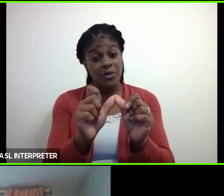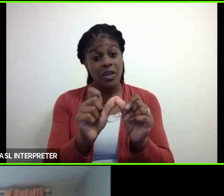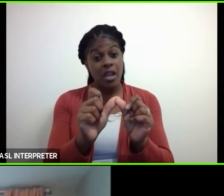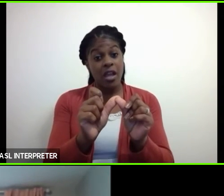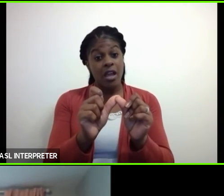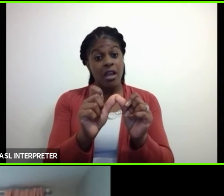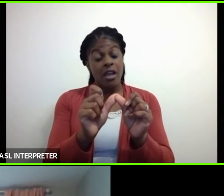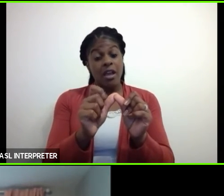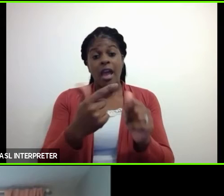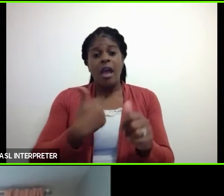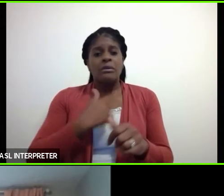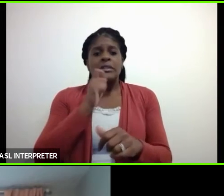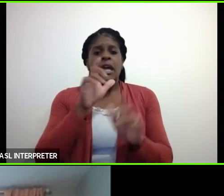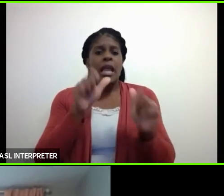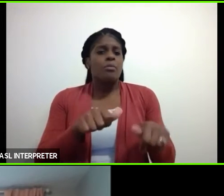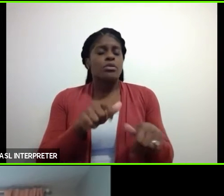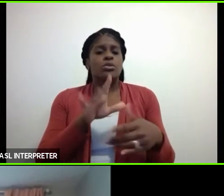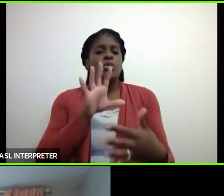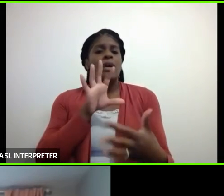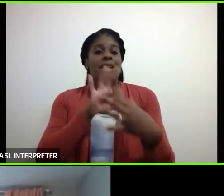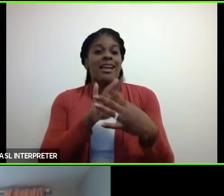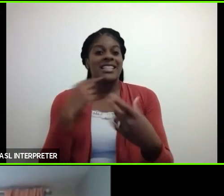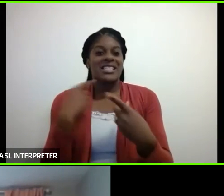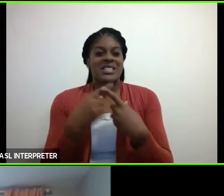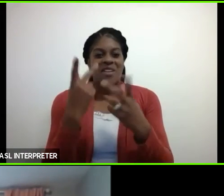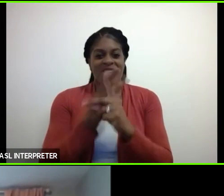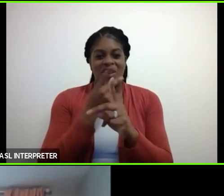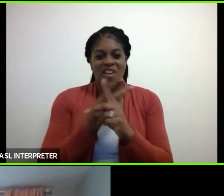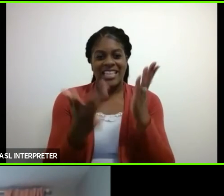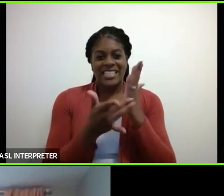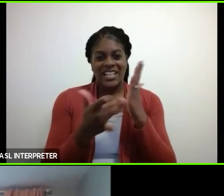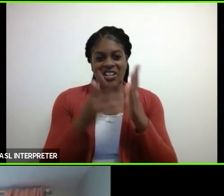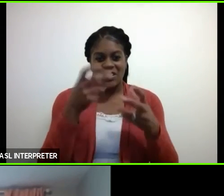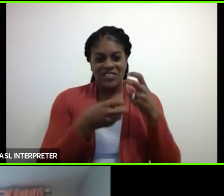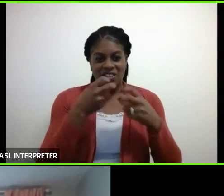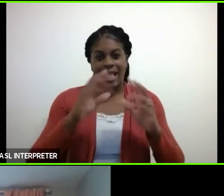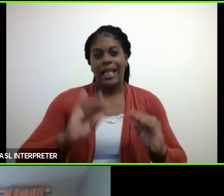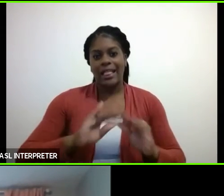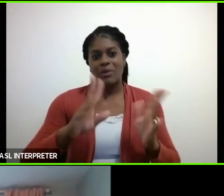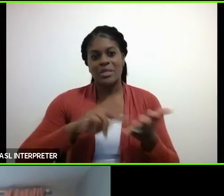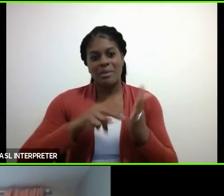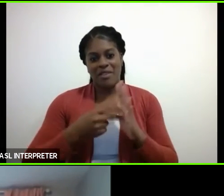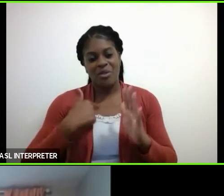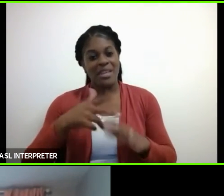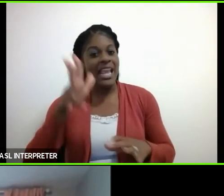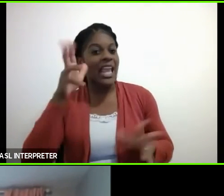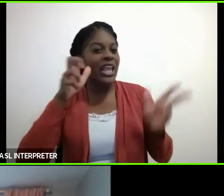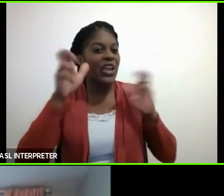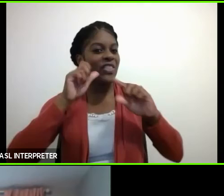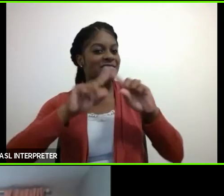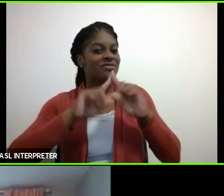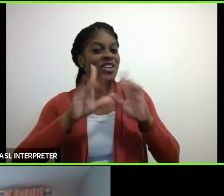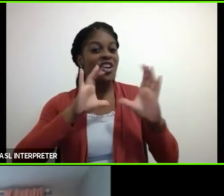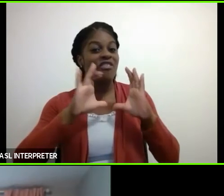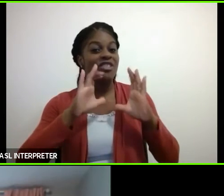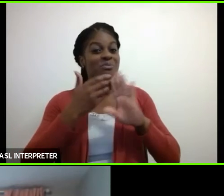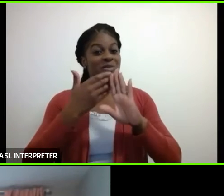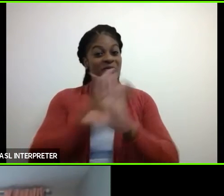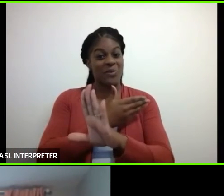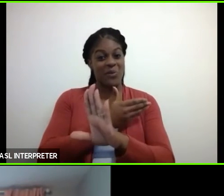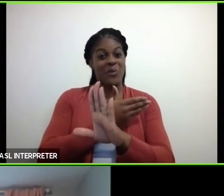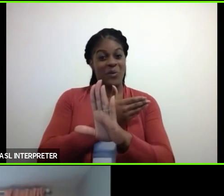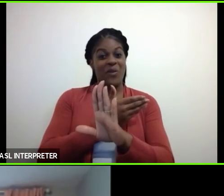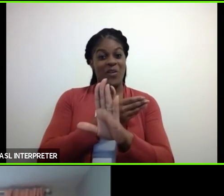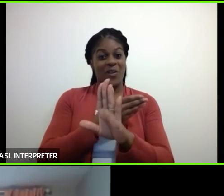up not being able to connect until we figured out the technical difficulties, because clearly it was meant for me to hear the conversation that was had earlier